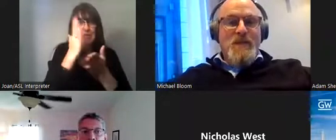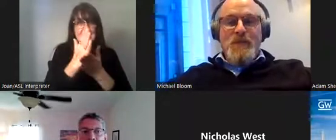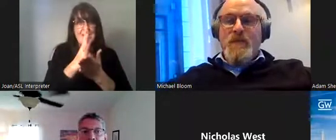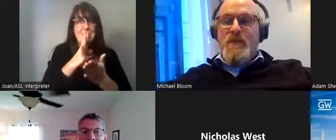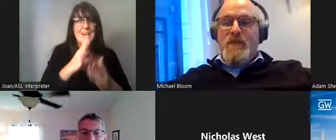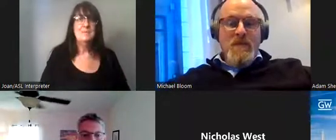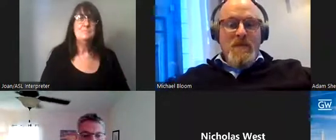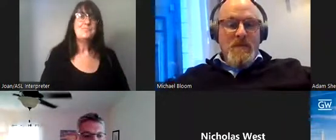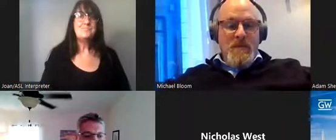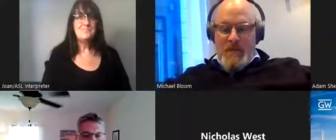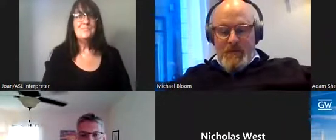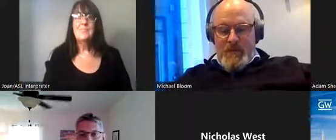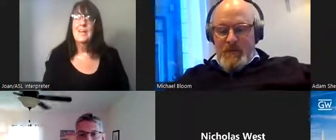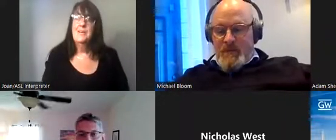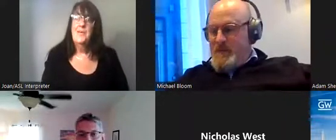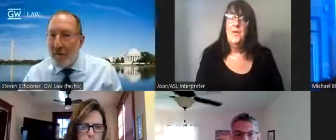questions.